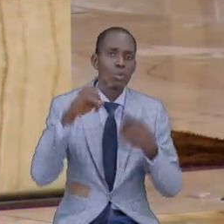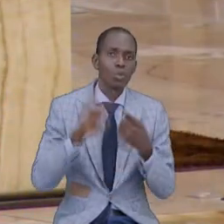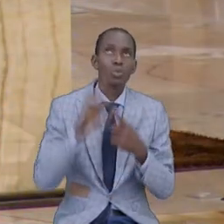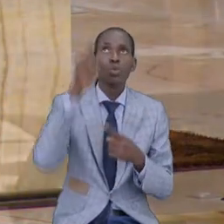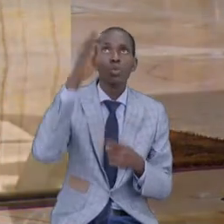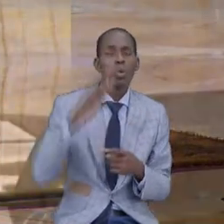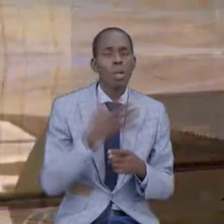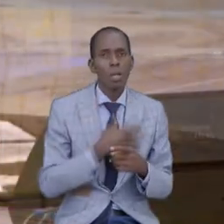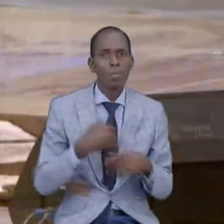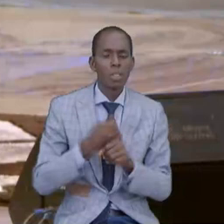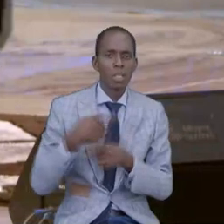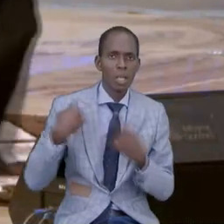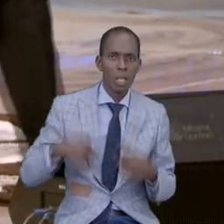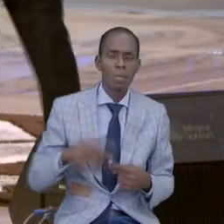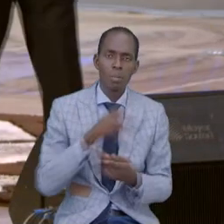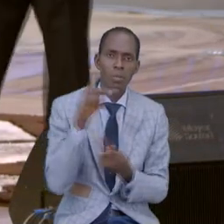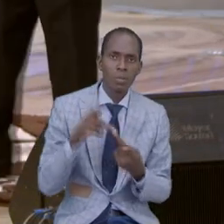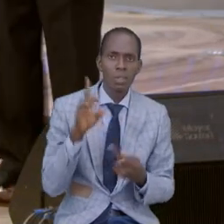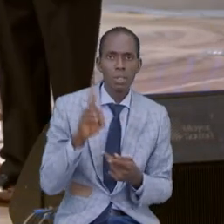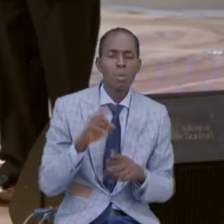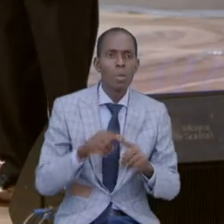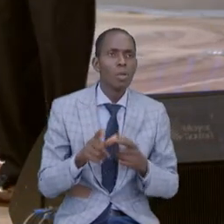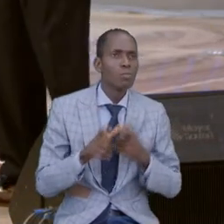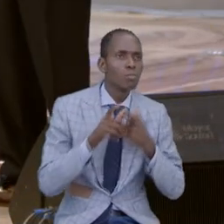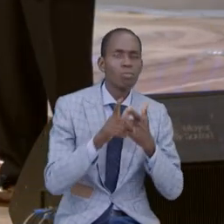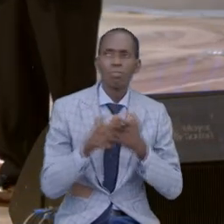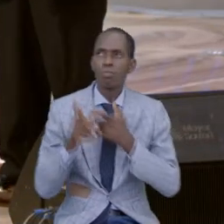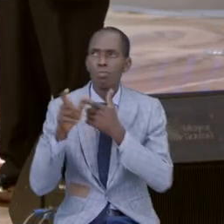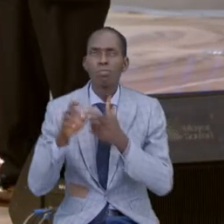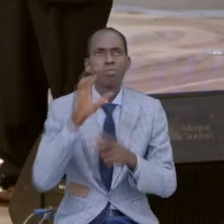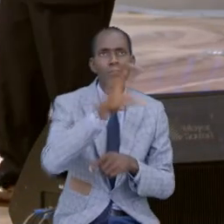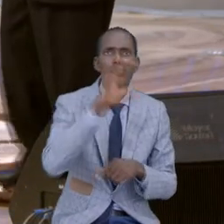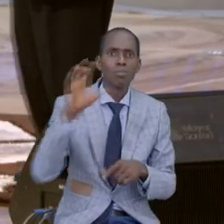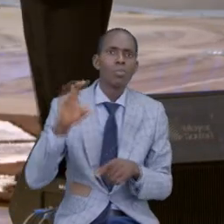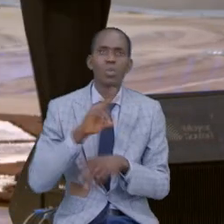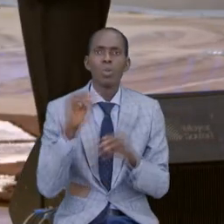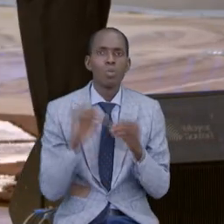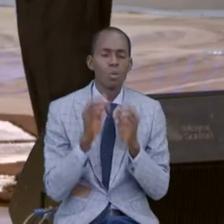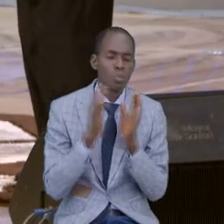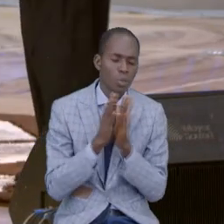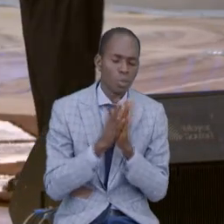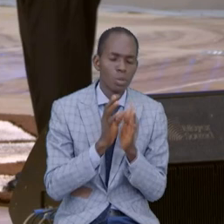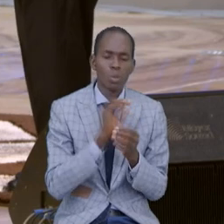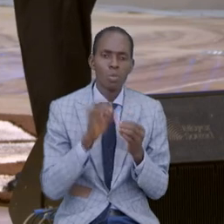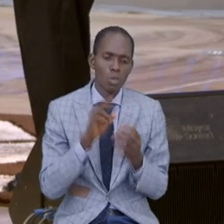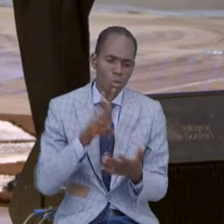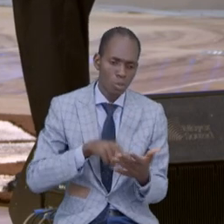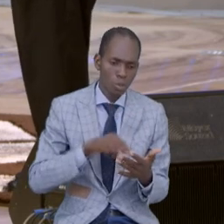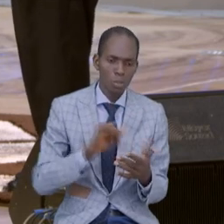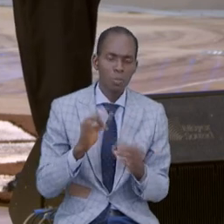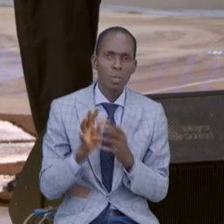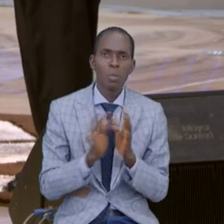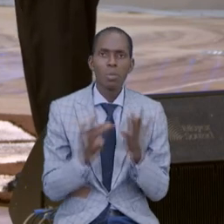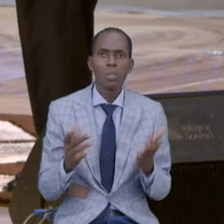being perfected, they are running here and there. No more prayer, no more reading of the Bible,